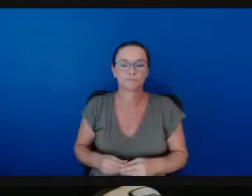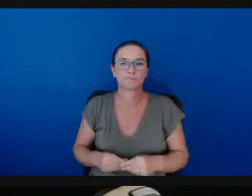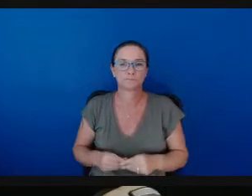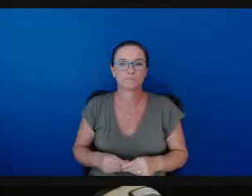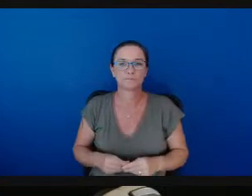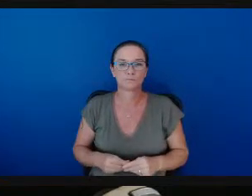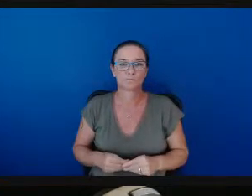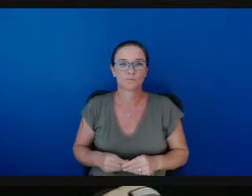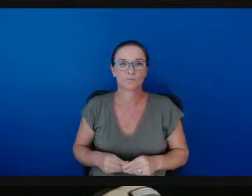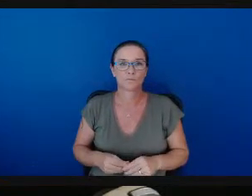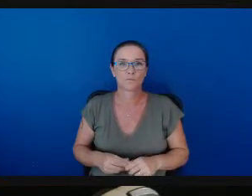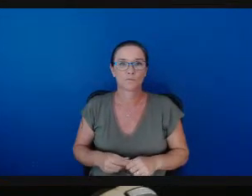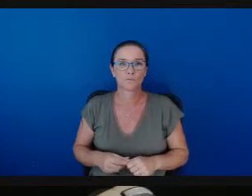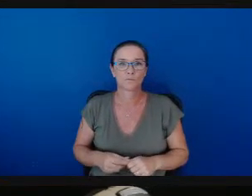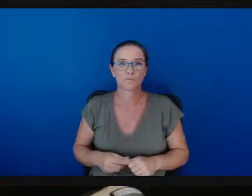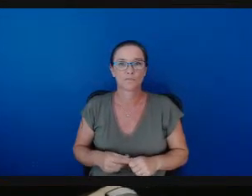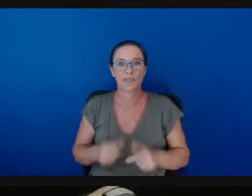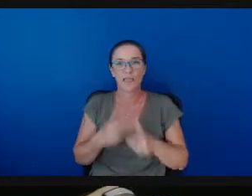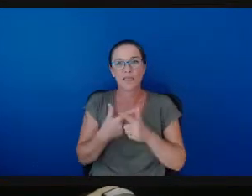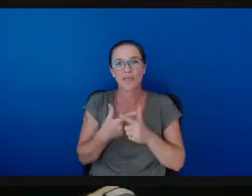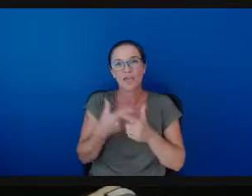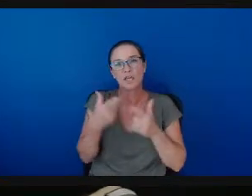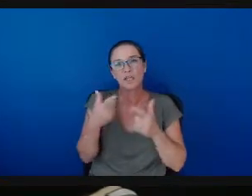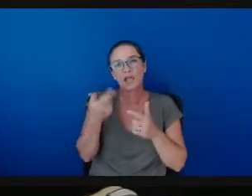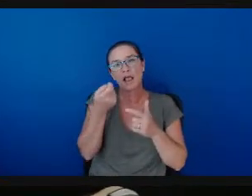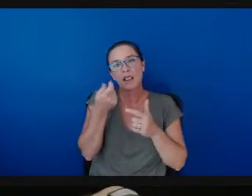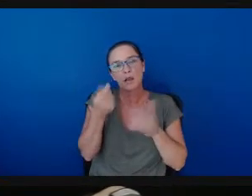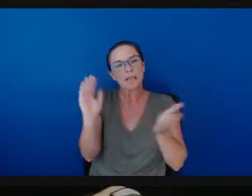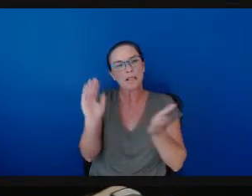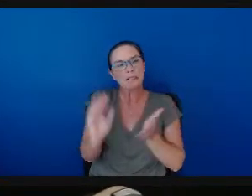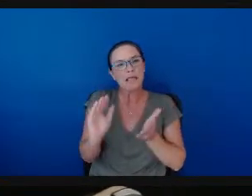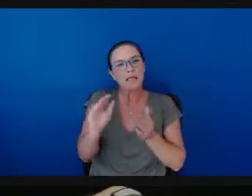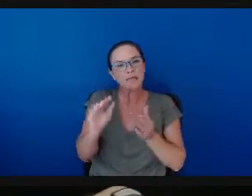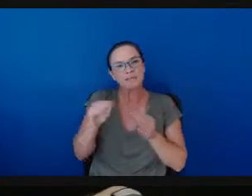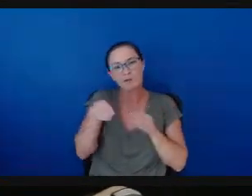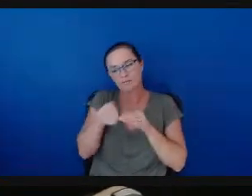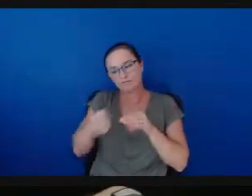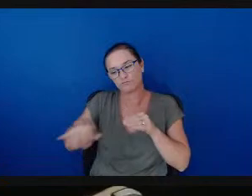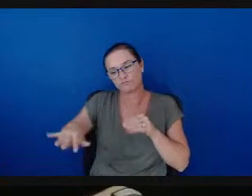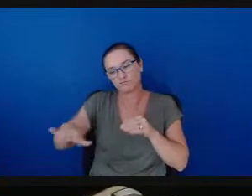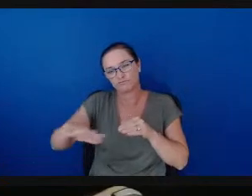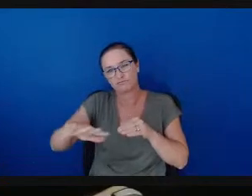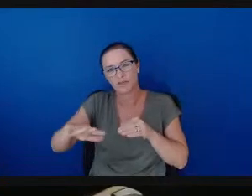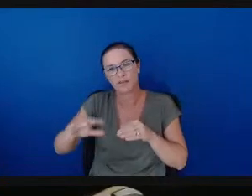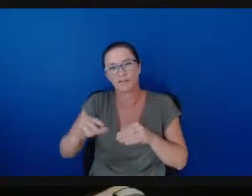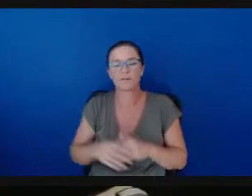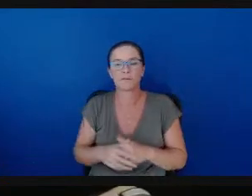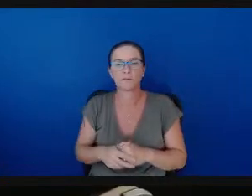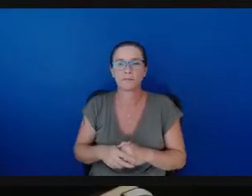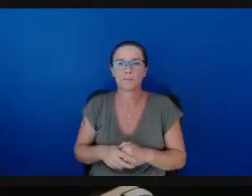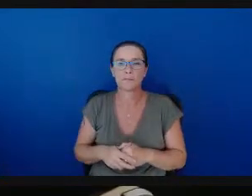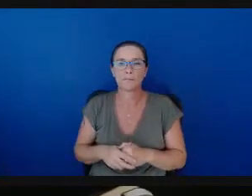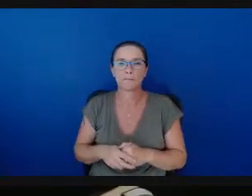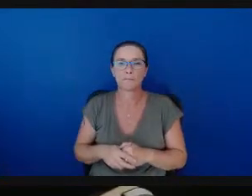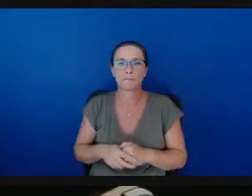this direction. And then some smaller amount seems to be going over here, and this seems to be dying off more so.